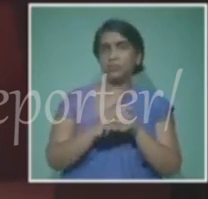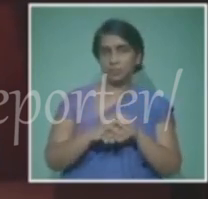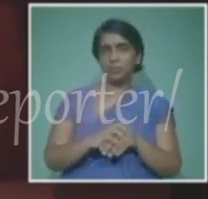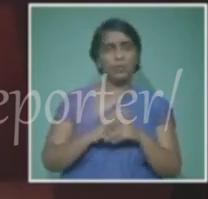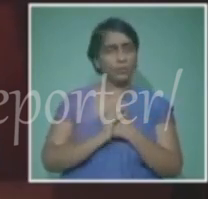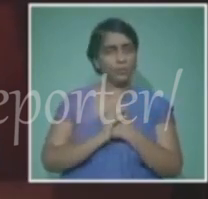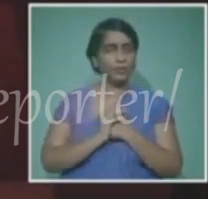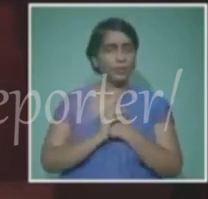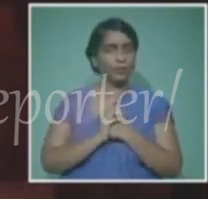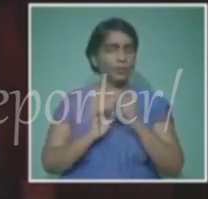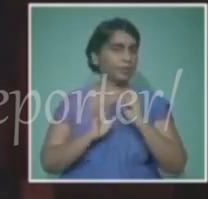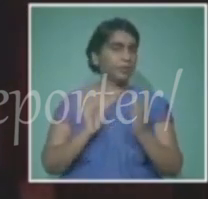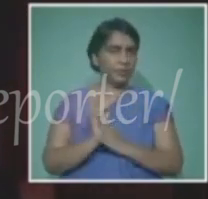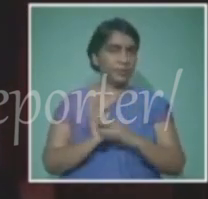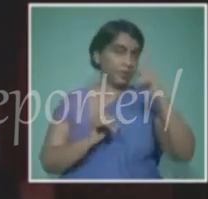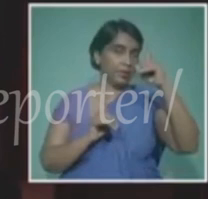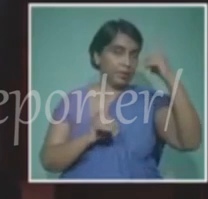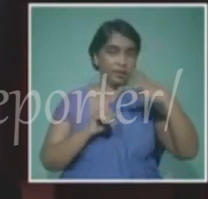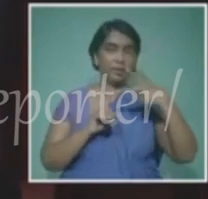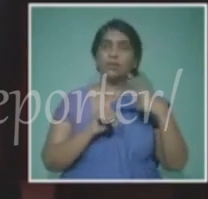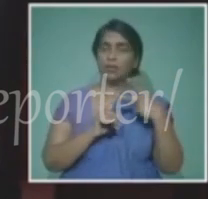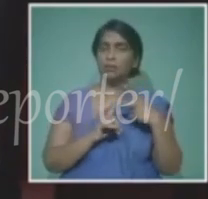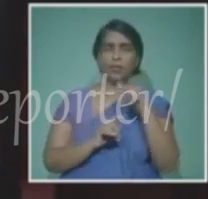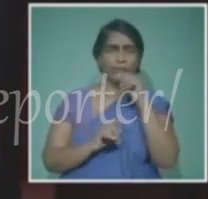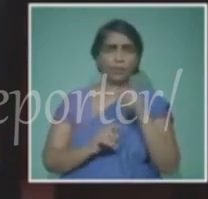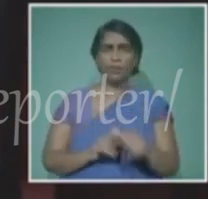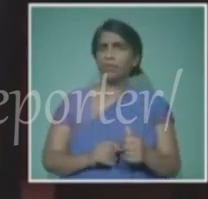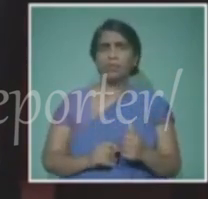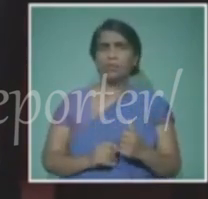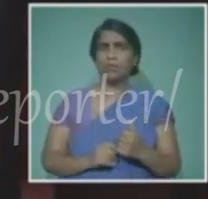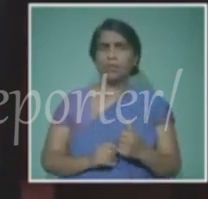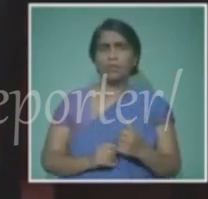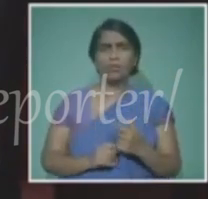is, I don't think there is any necessity to discuss